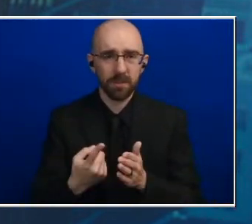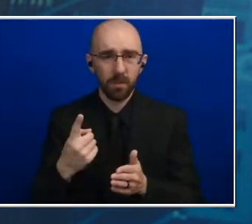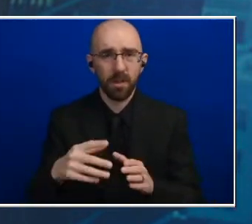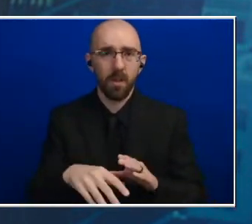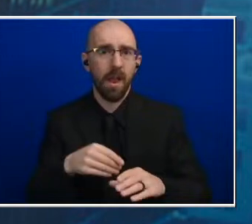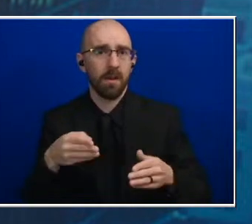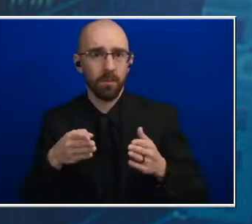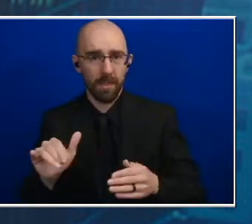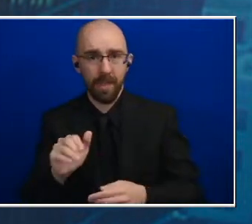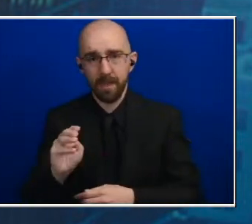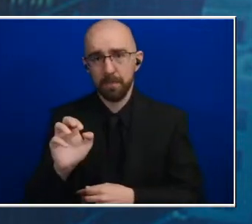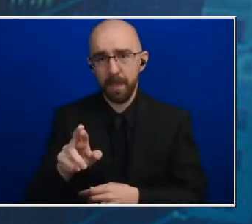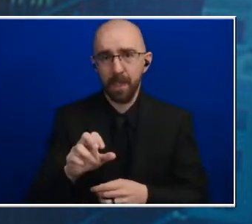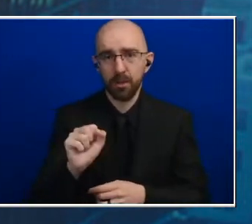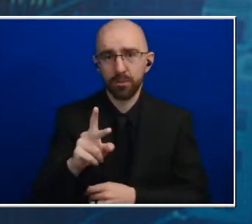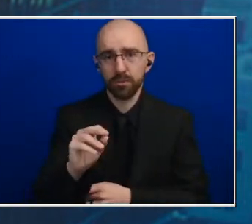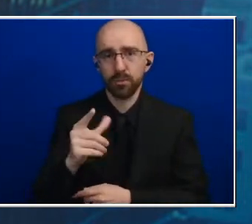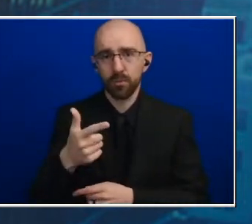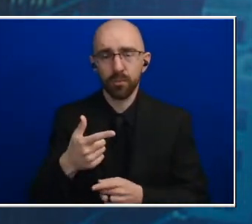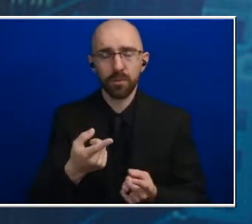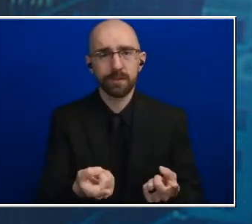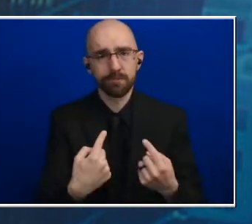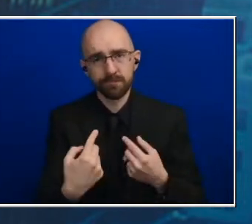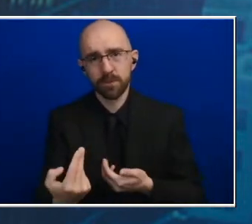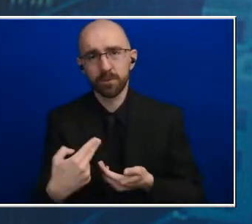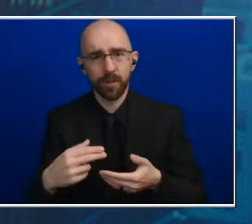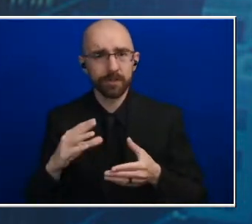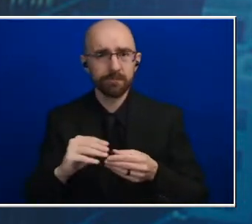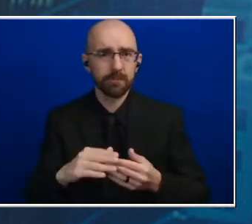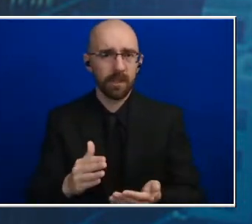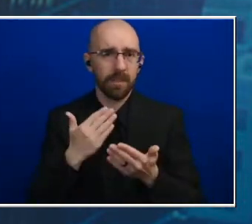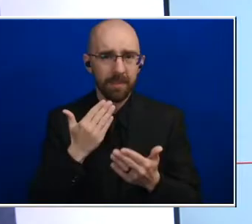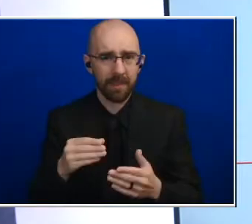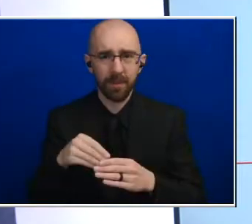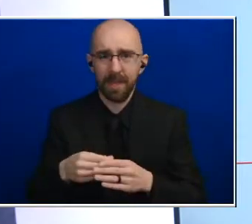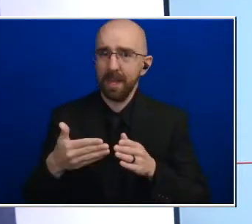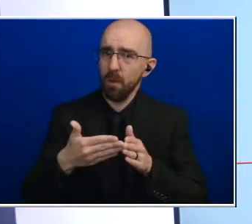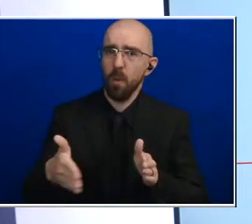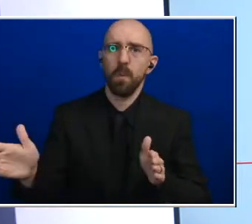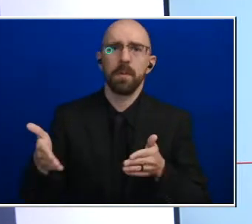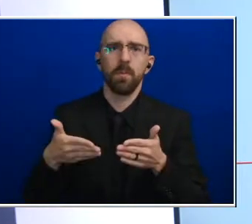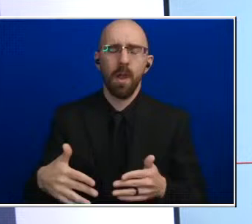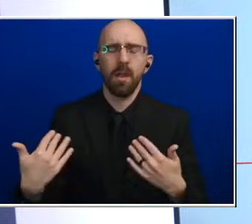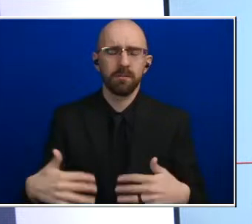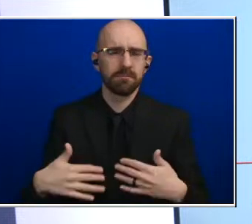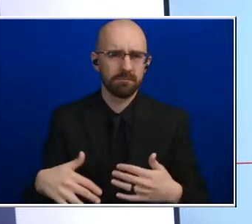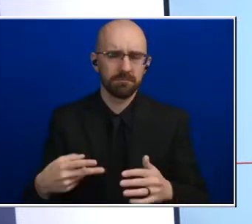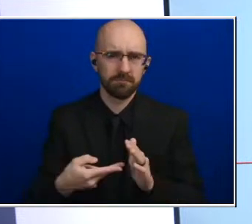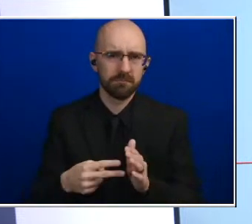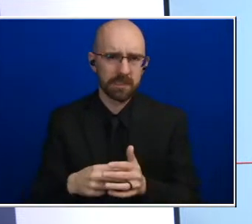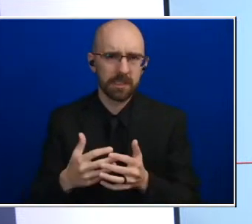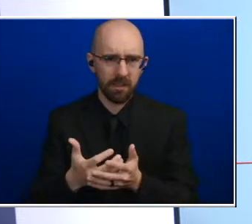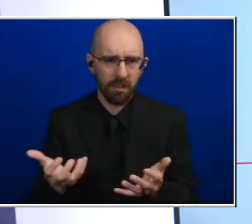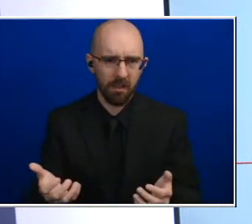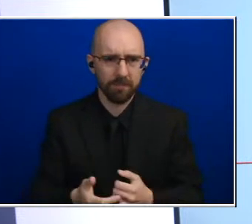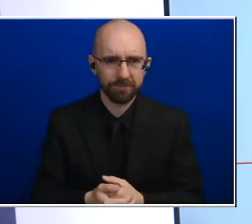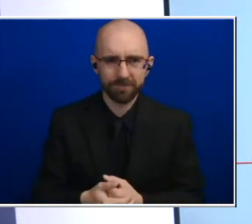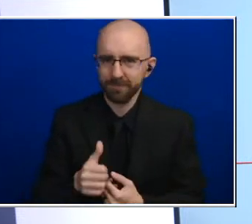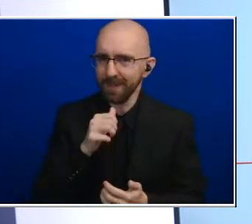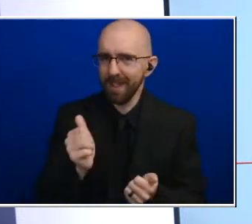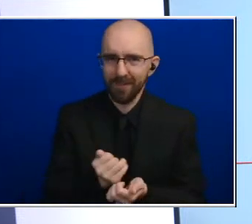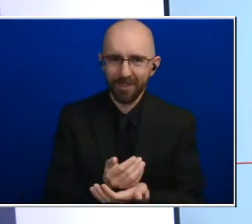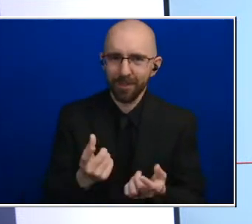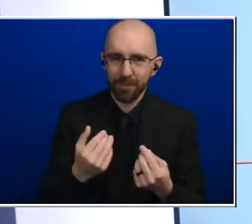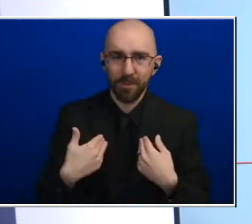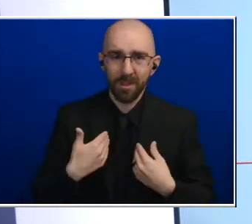to come and join us and say thank you, especially in such an open way. Yeah, big darn deal, right? And not everything you do has a happy ending.